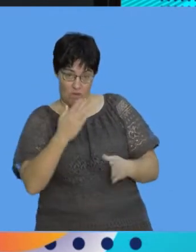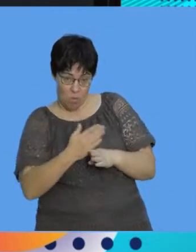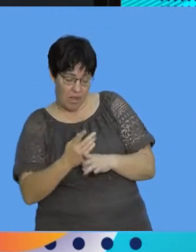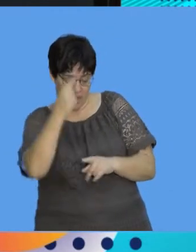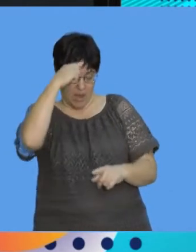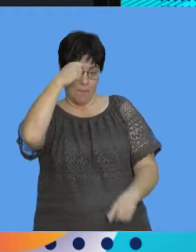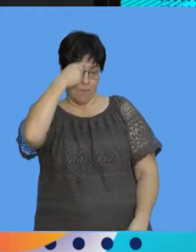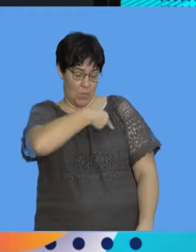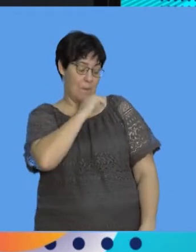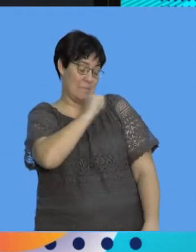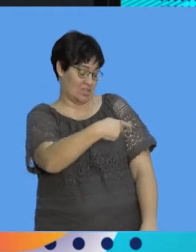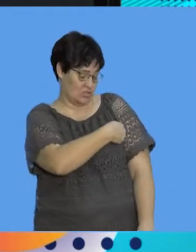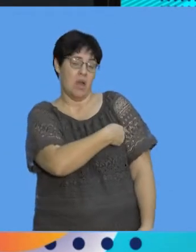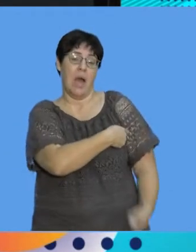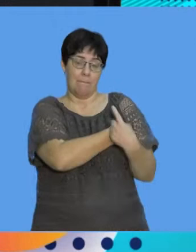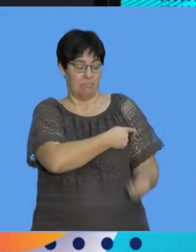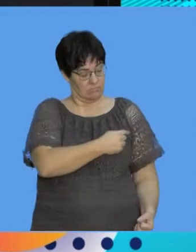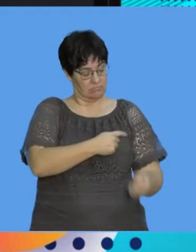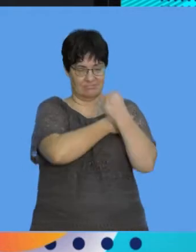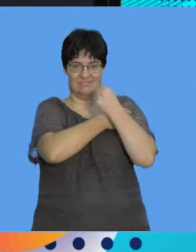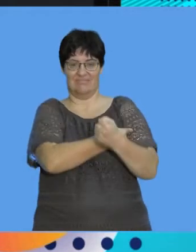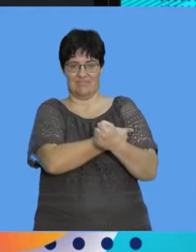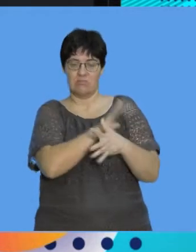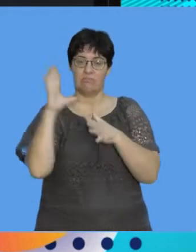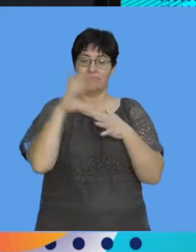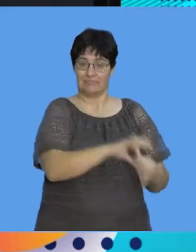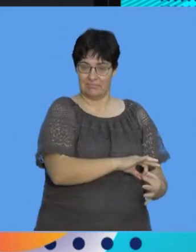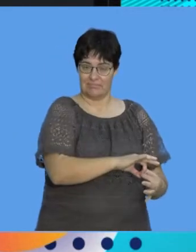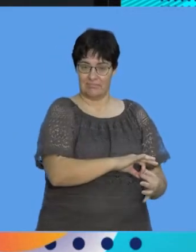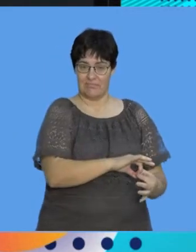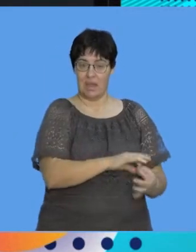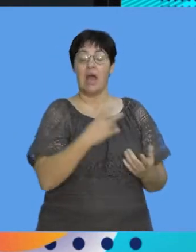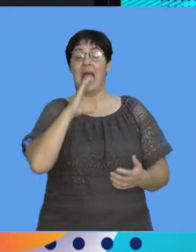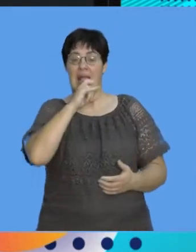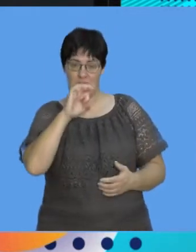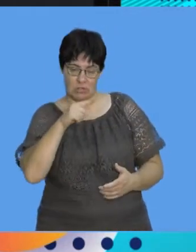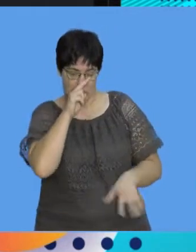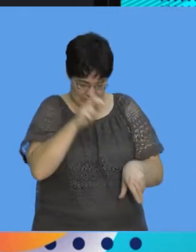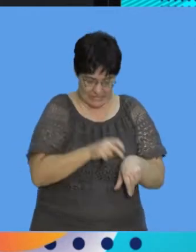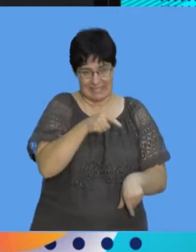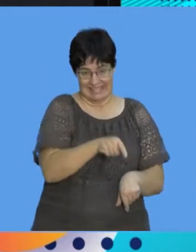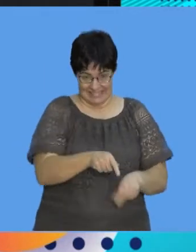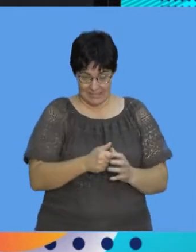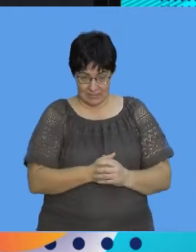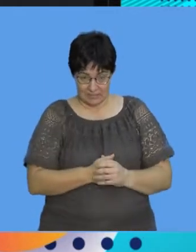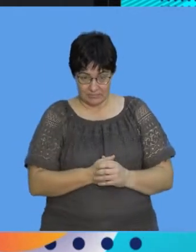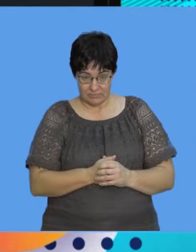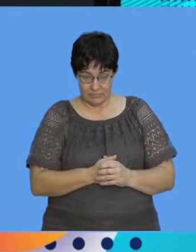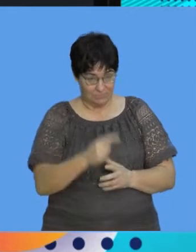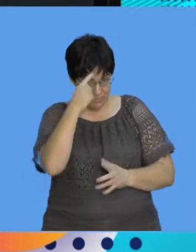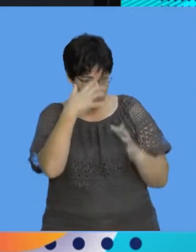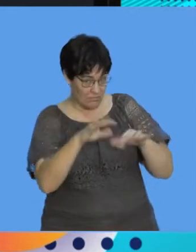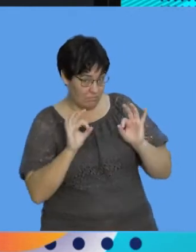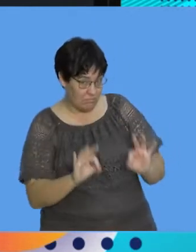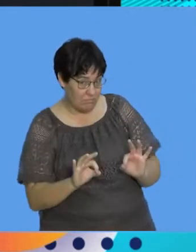works. So those two need to be in coordination with each other in order for us to work properly. Okay,